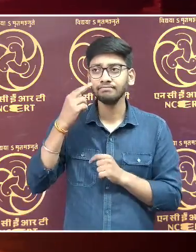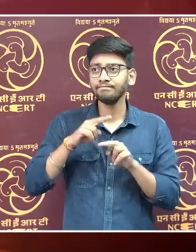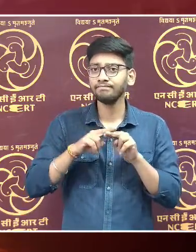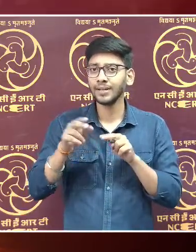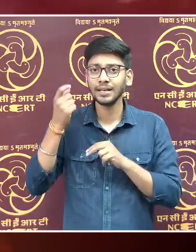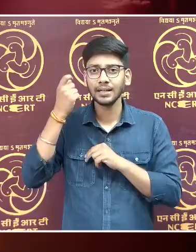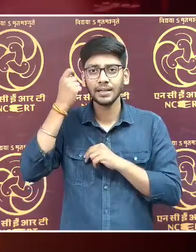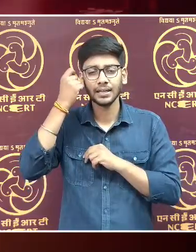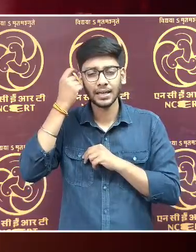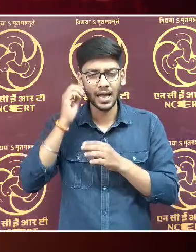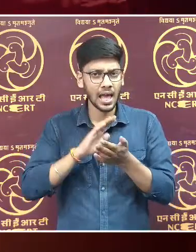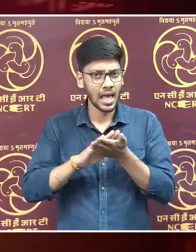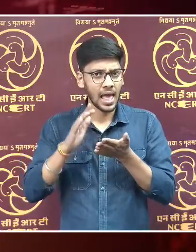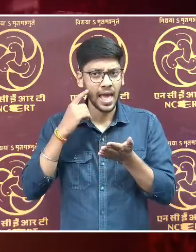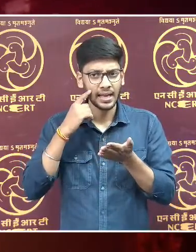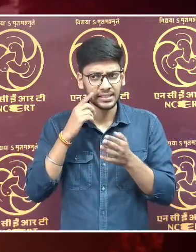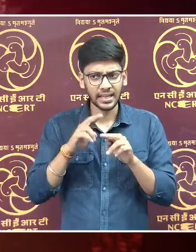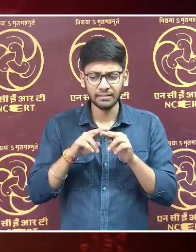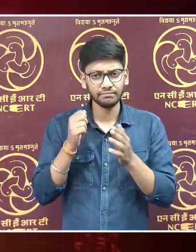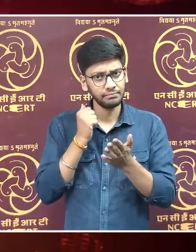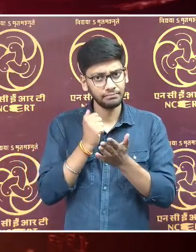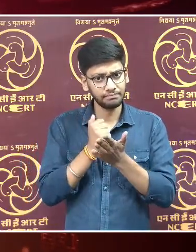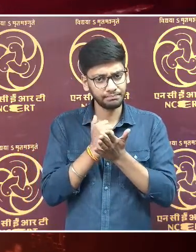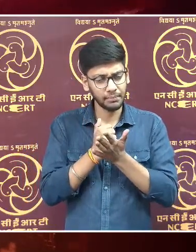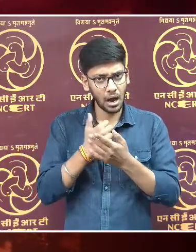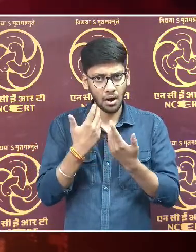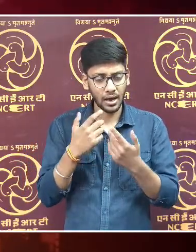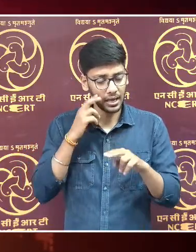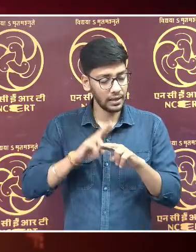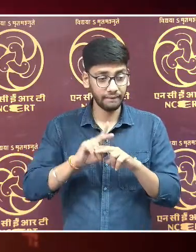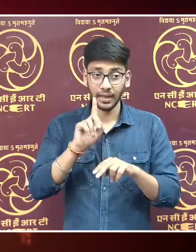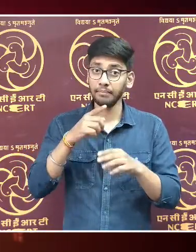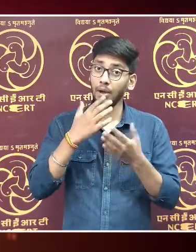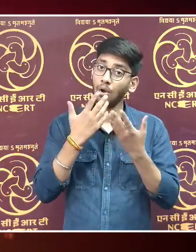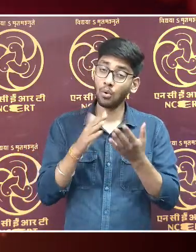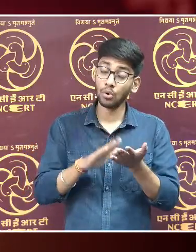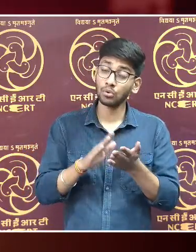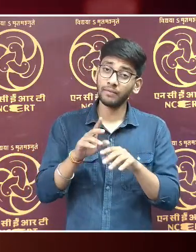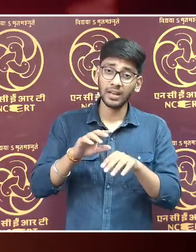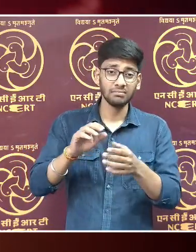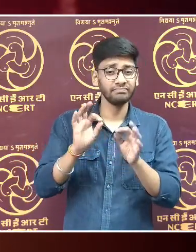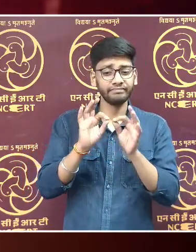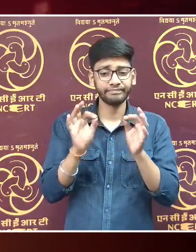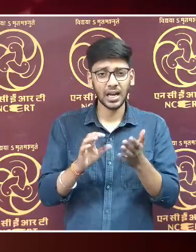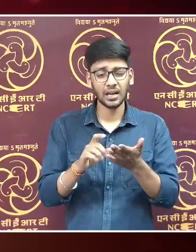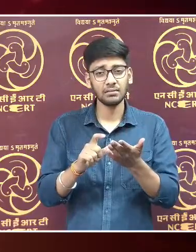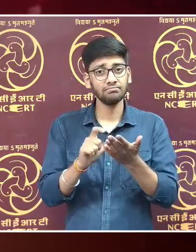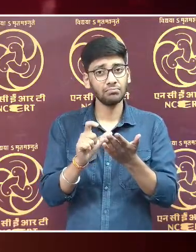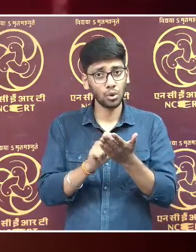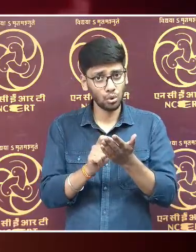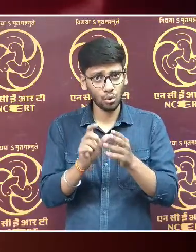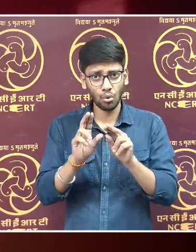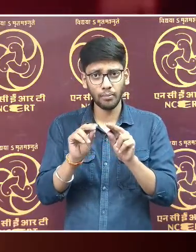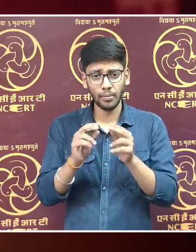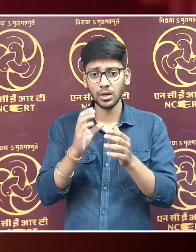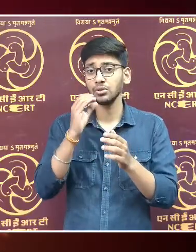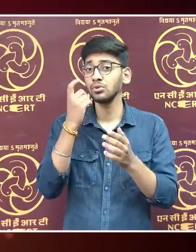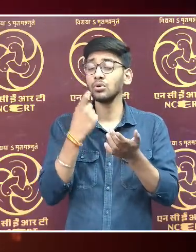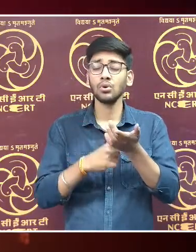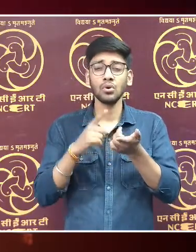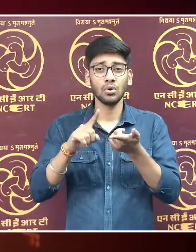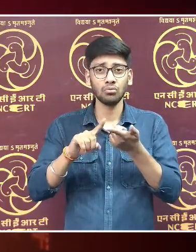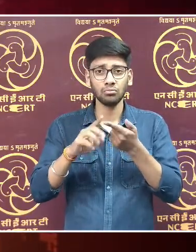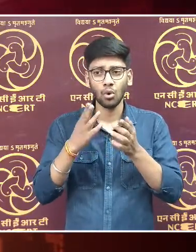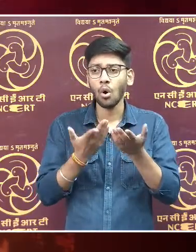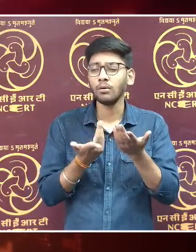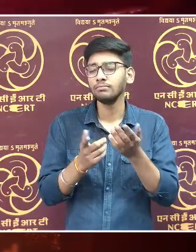hearing loss permanent, or it can be reversed or treated through advanced medical technologies? And also, what are the management options available?